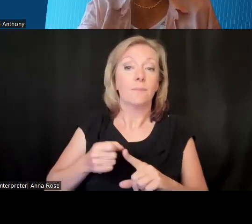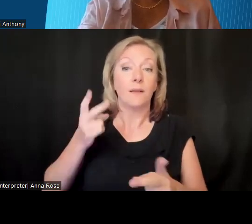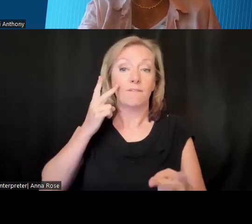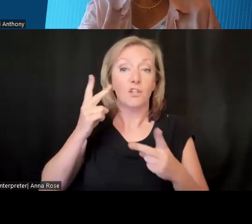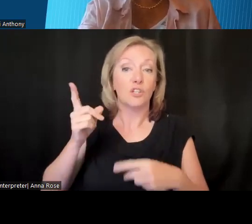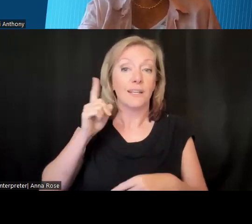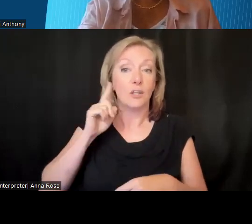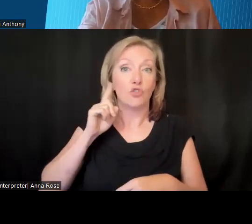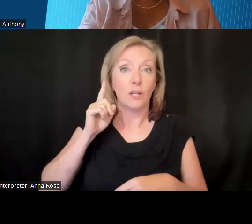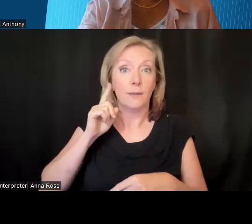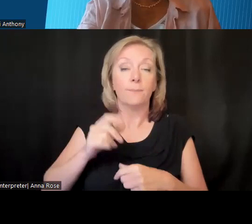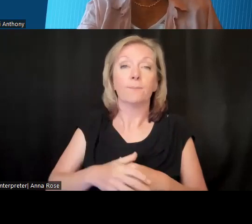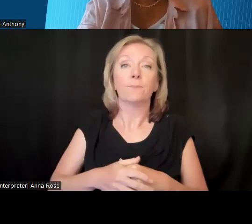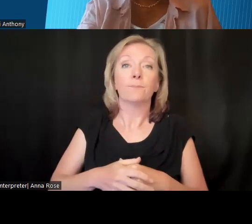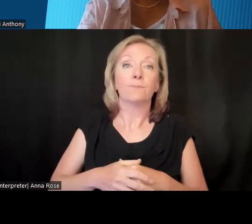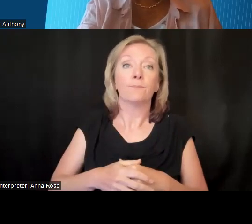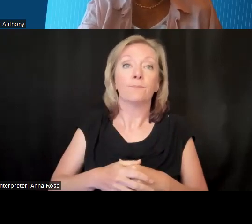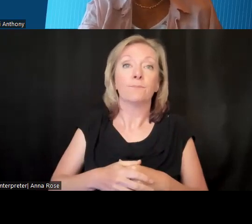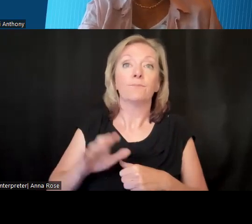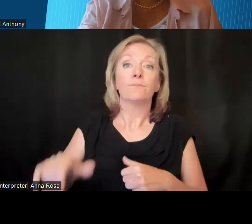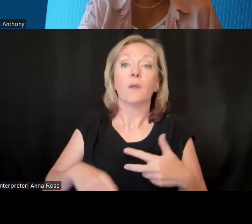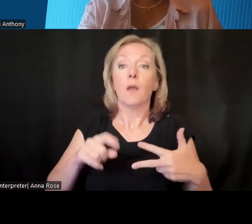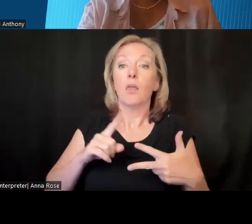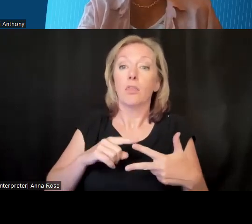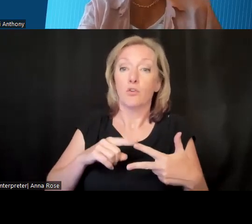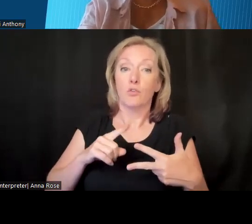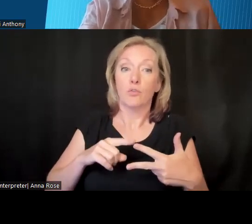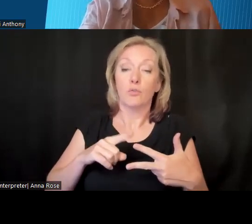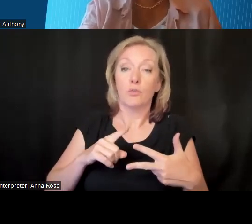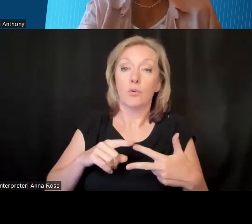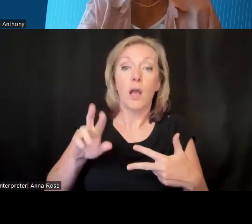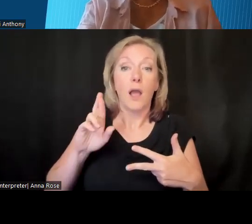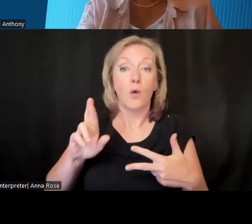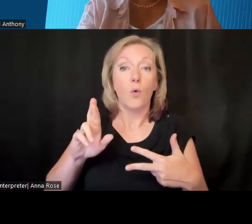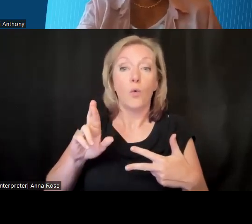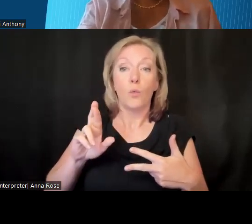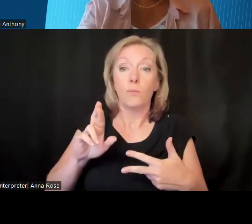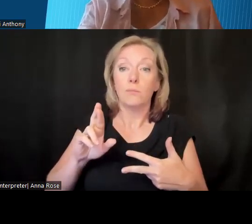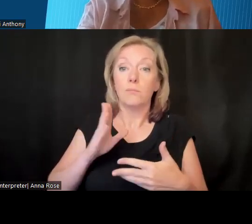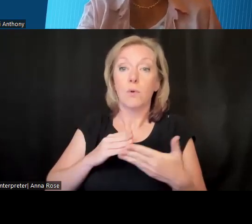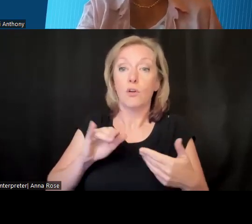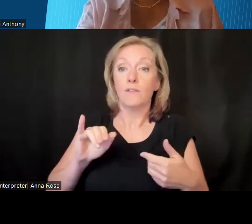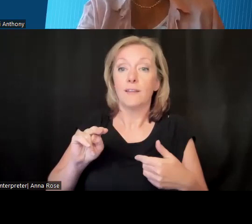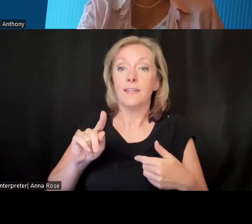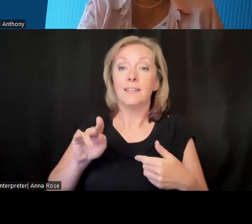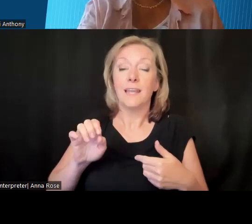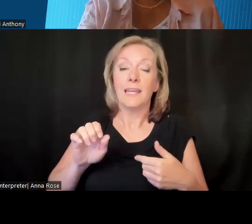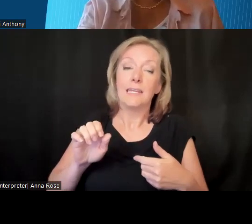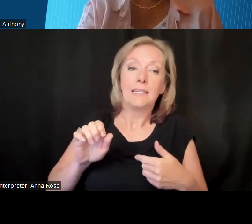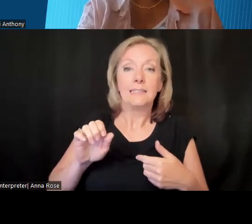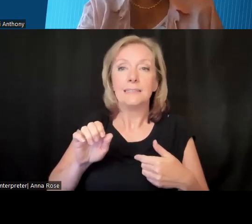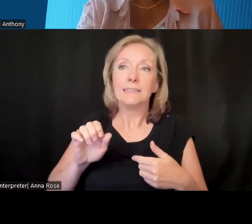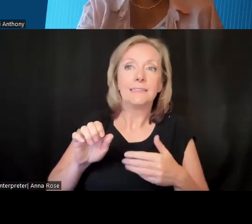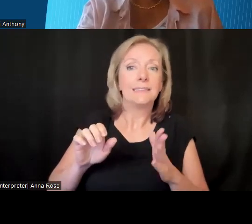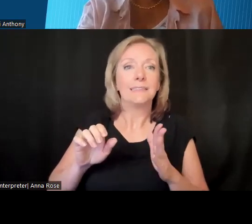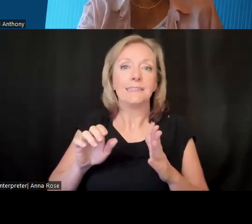slide will unpack that a little bit. Another question that I hope is in your intake And this can be a little bit of a kind of a